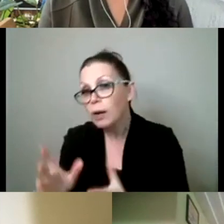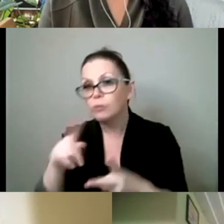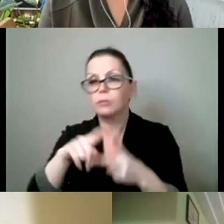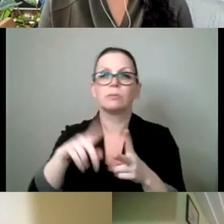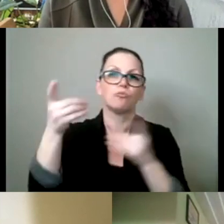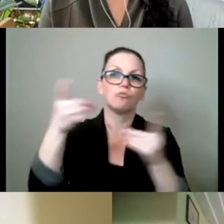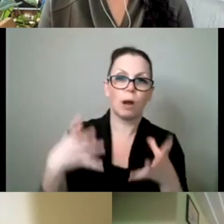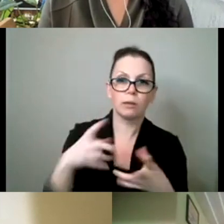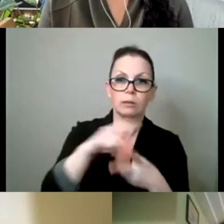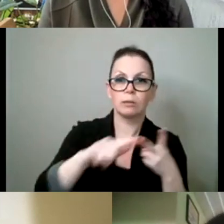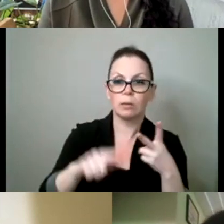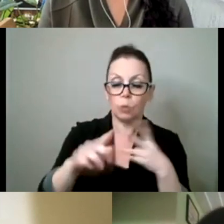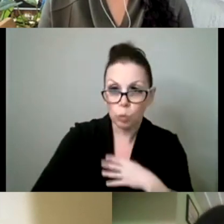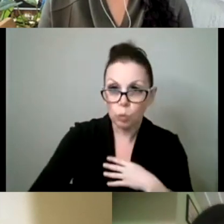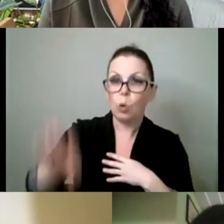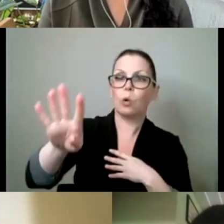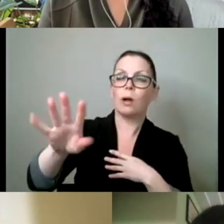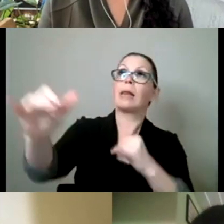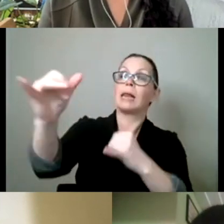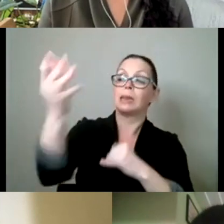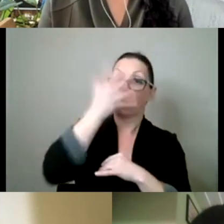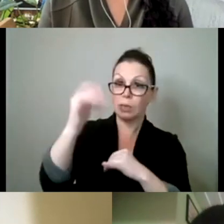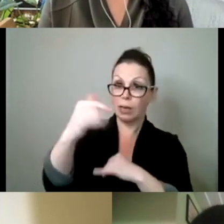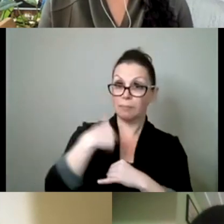directors growing up that looked like me,